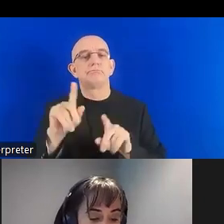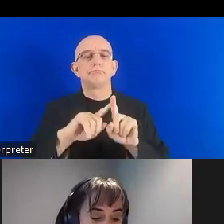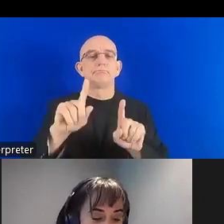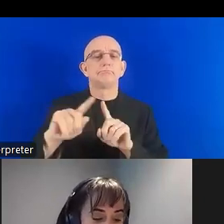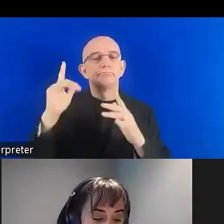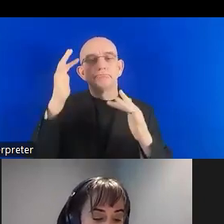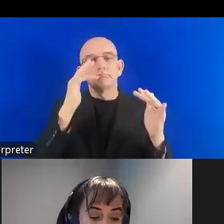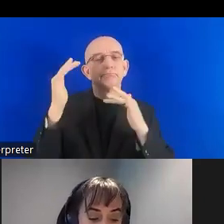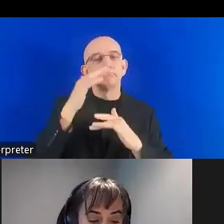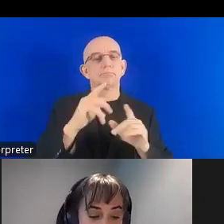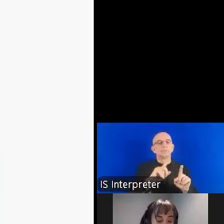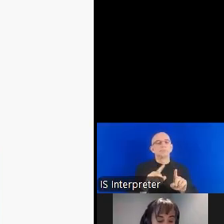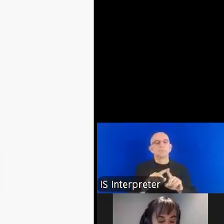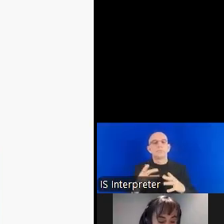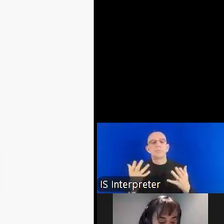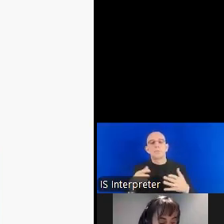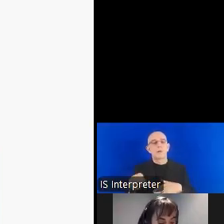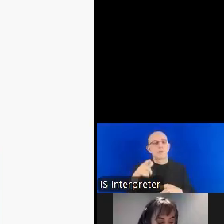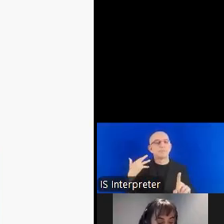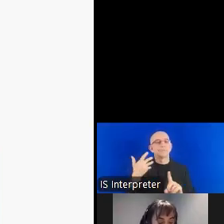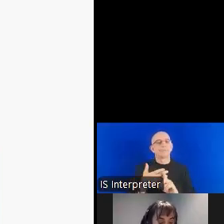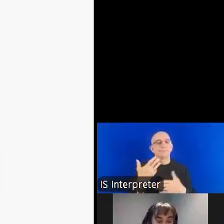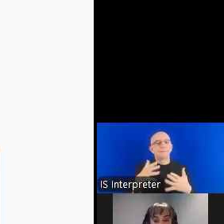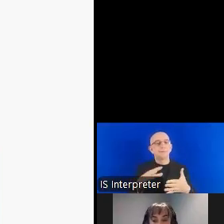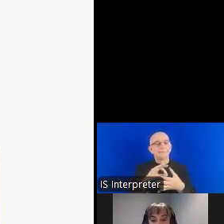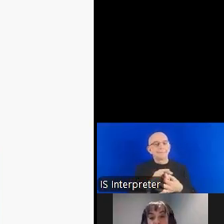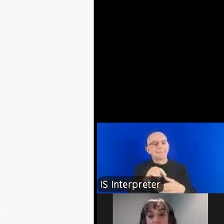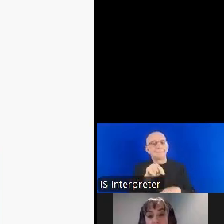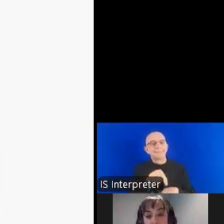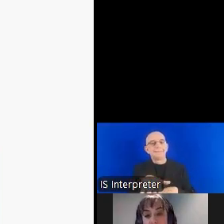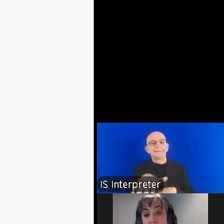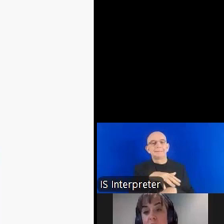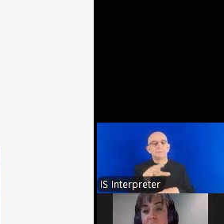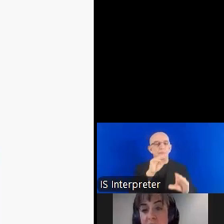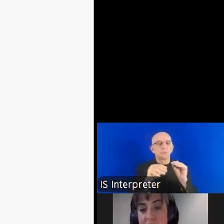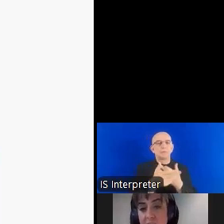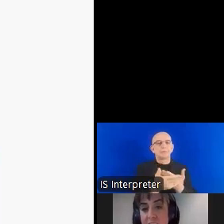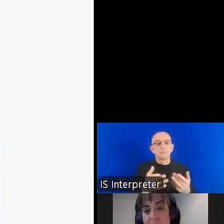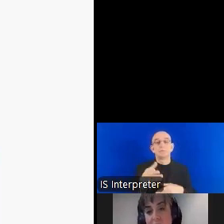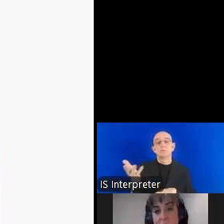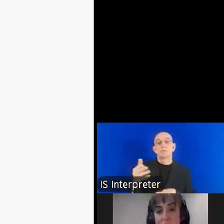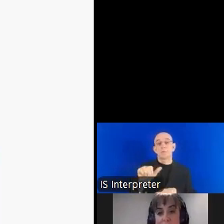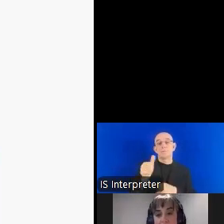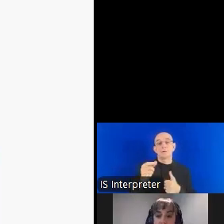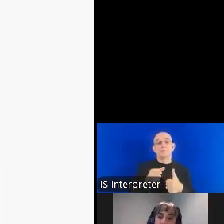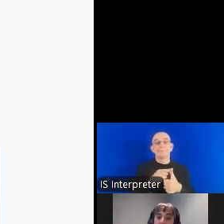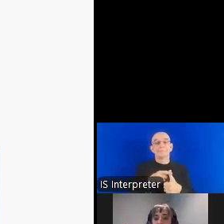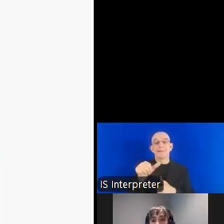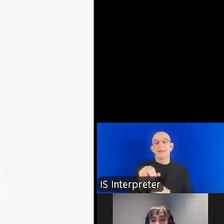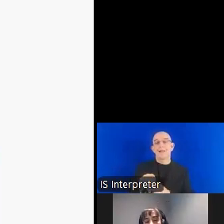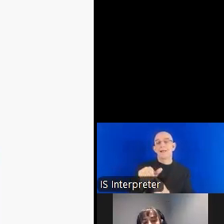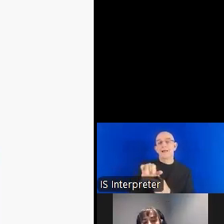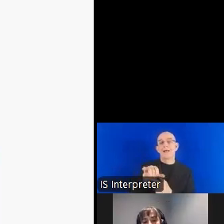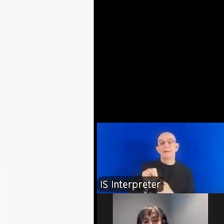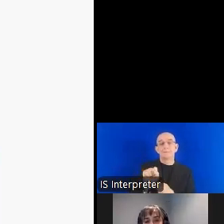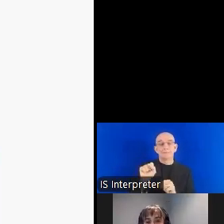you. Could you please introduce yourself and share your reflections on these learning points? Pick